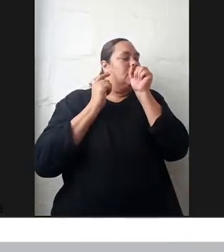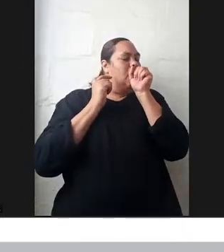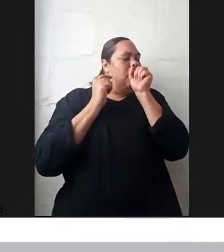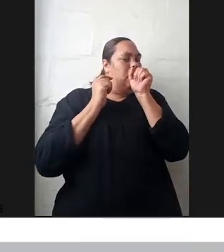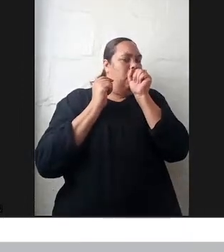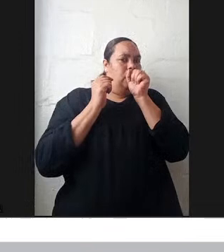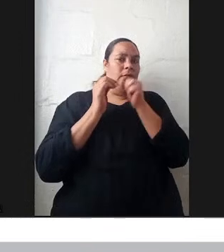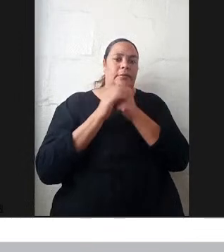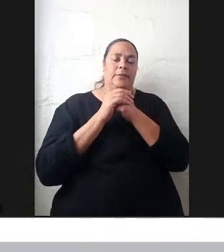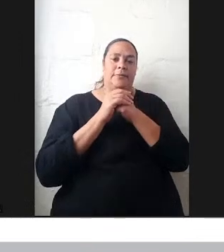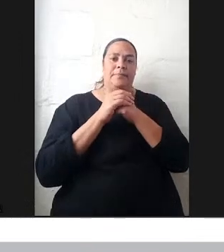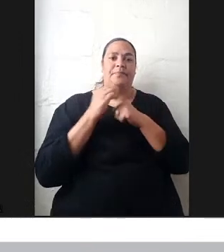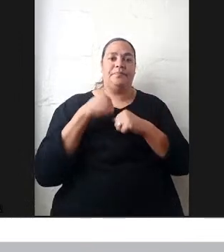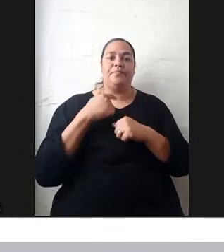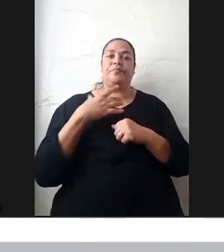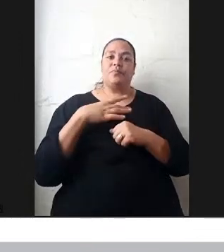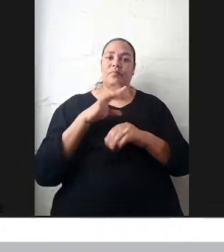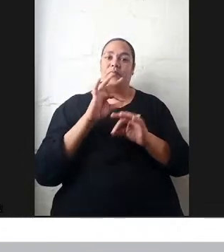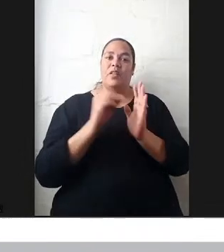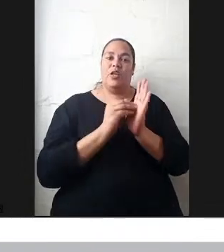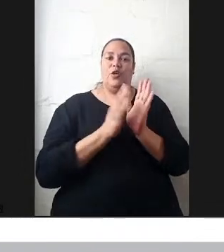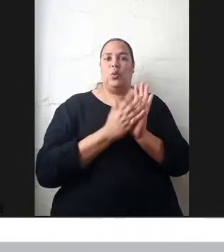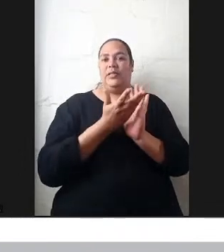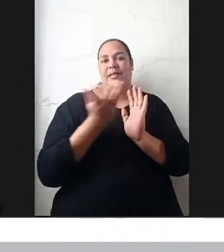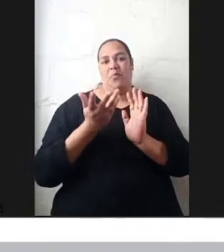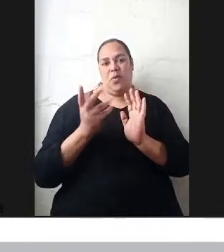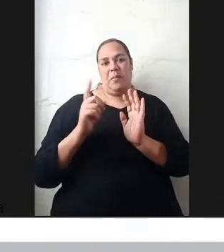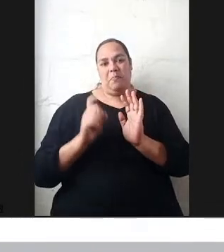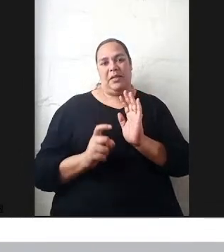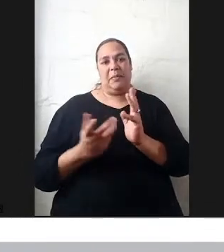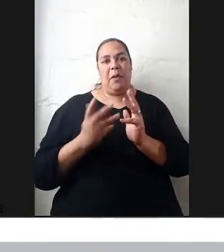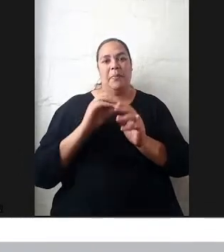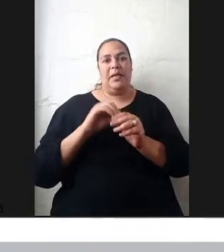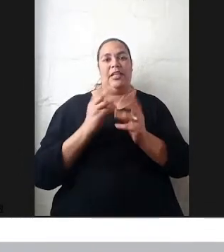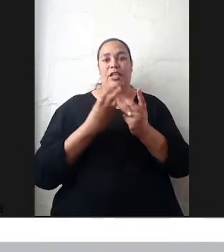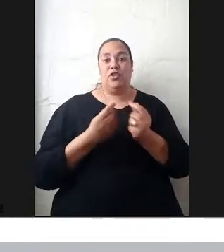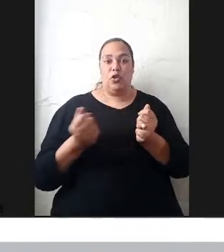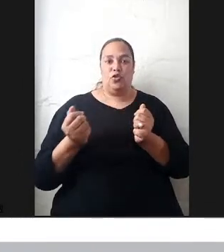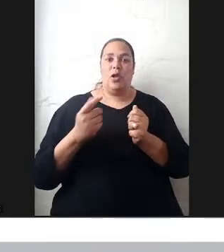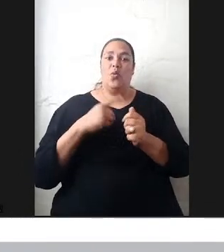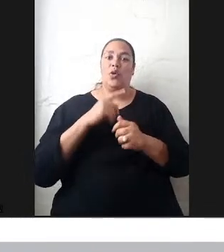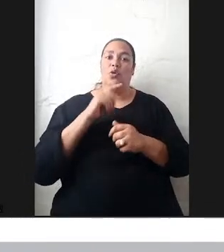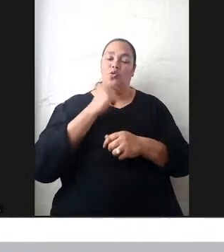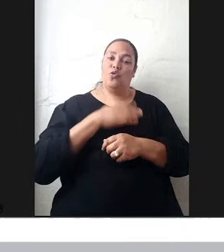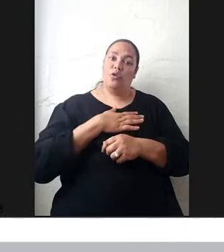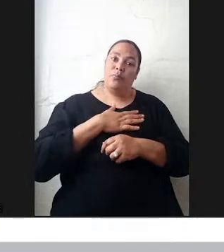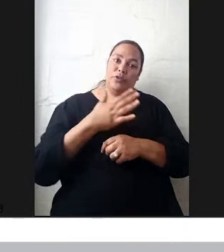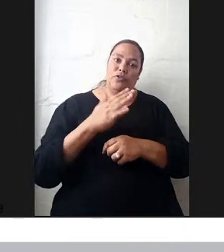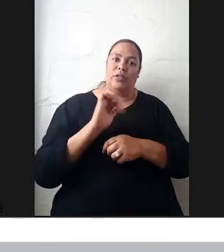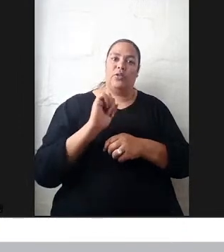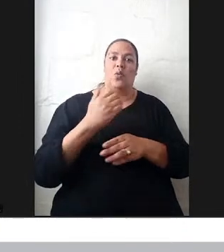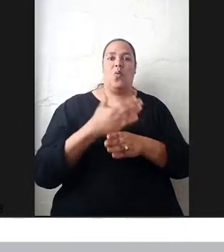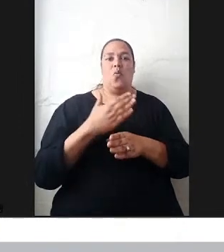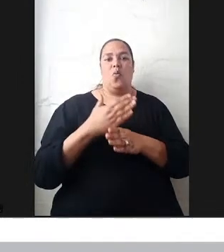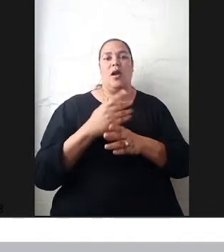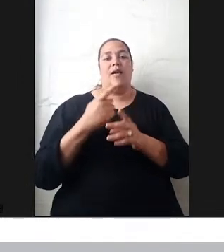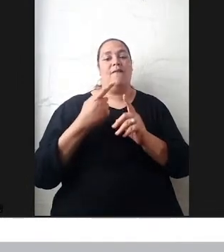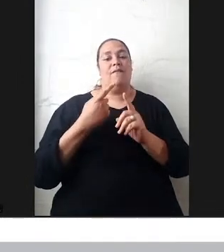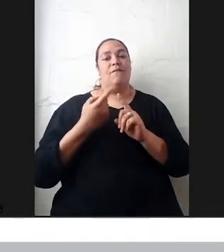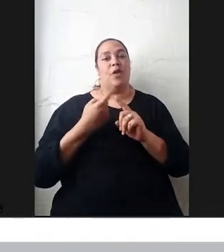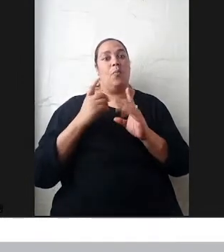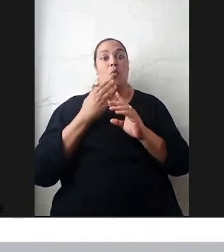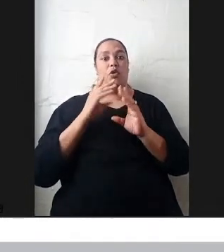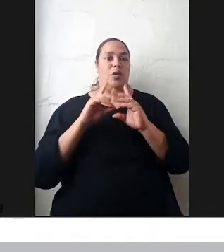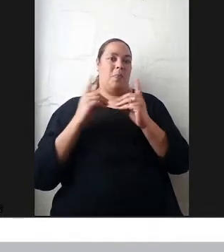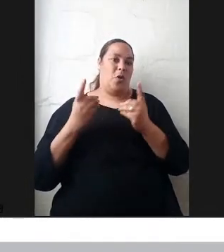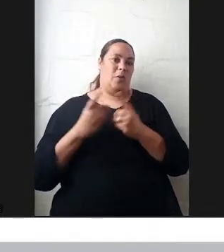I would love it to be recorded somewhere and perhaps in a resolution that we really appreciate the work of the department, particularly when